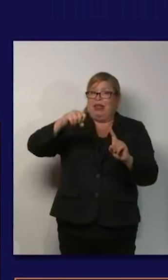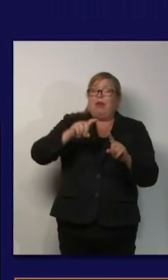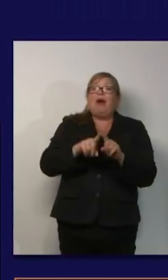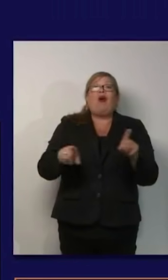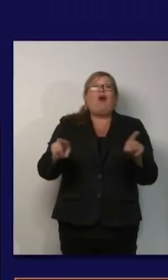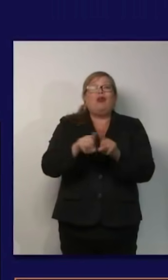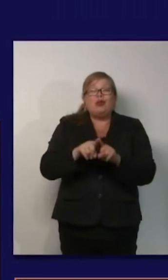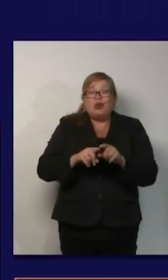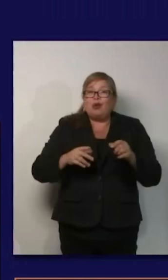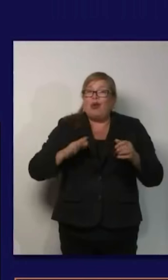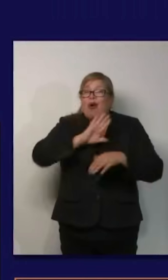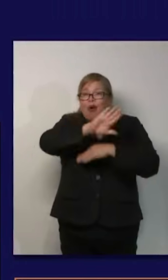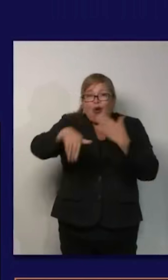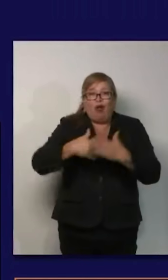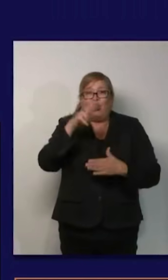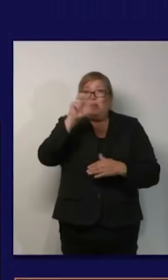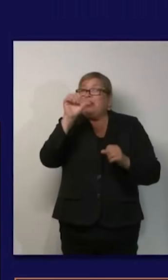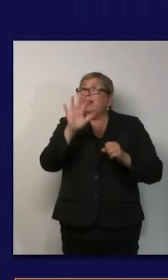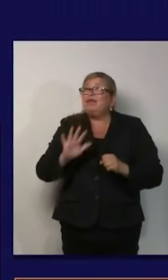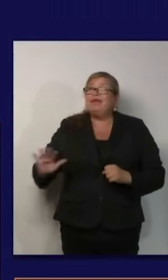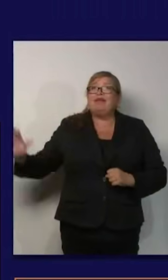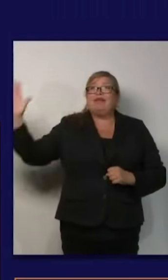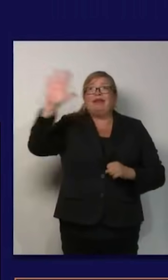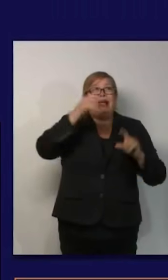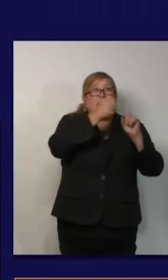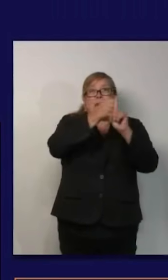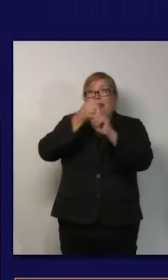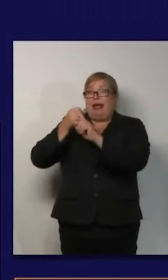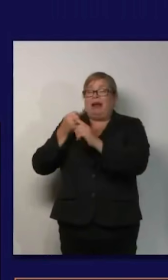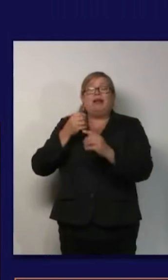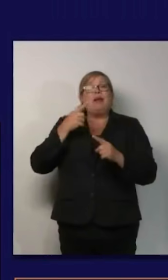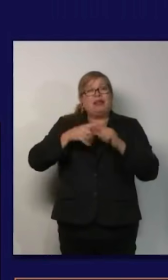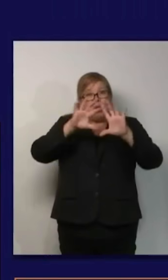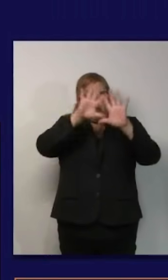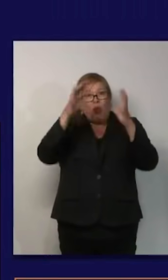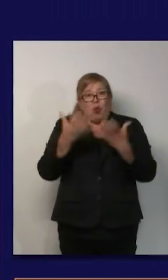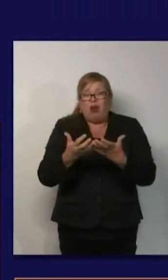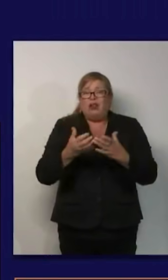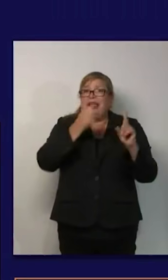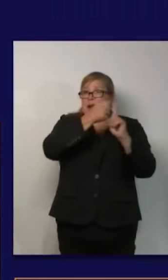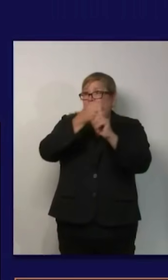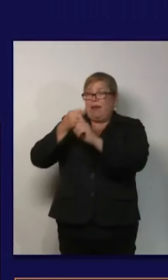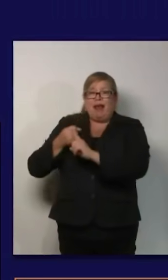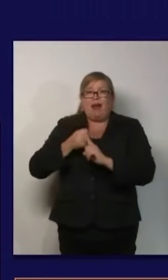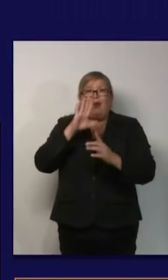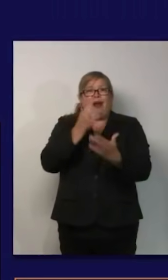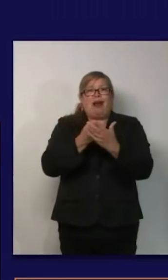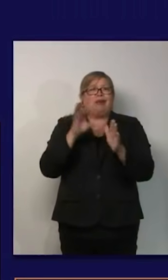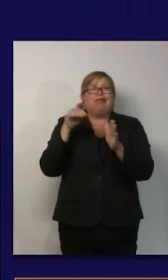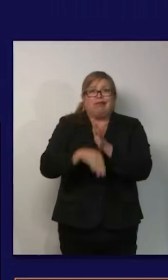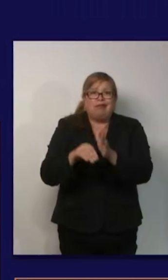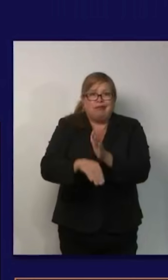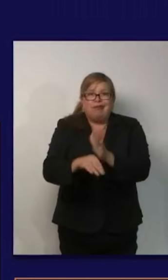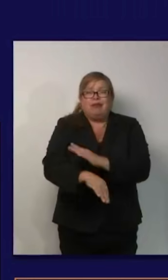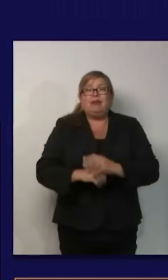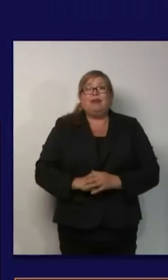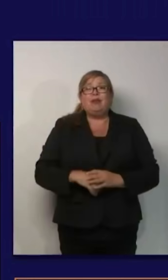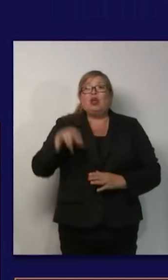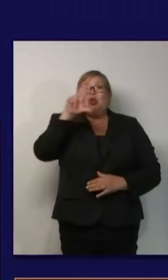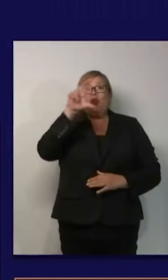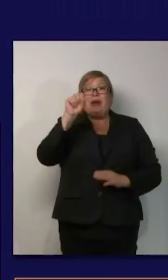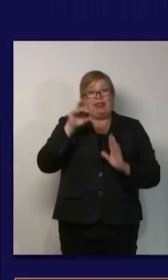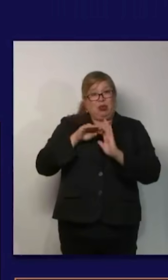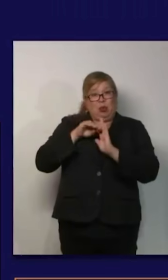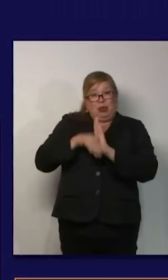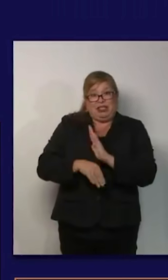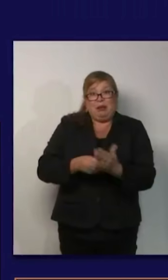but the entire nation and, of course, the world's economy. You can just see here in this chart the U.S. recession that's been